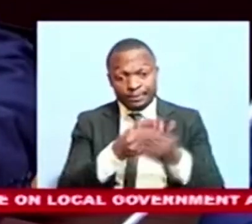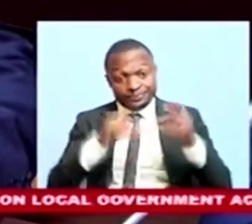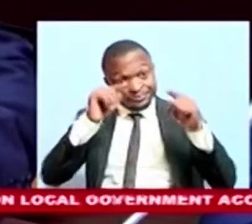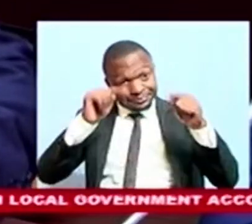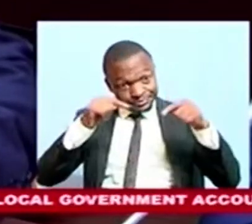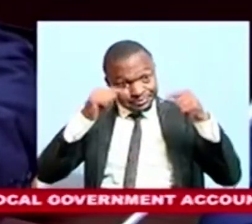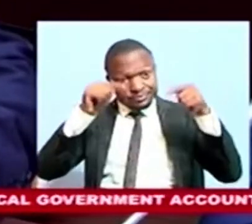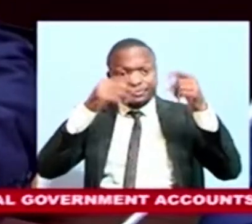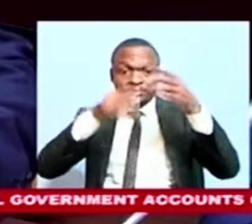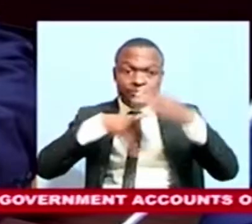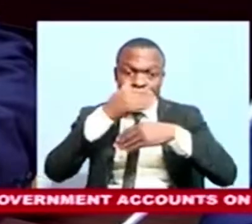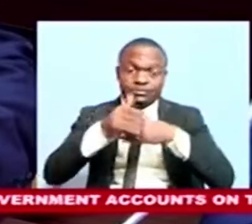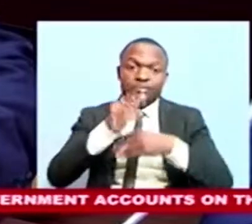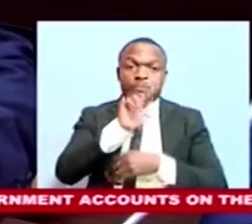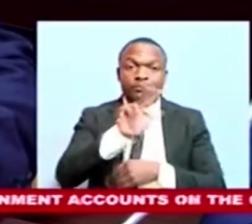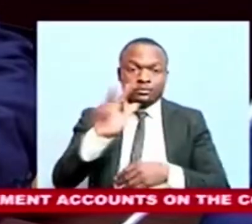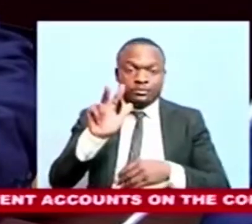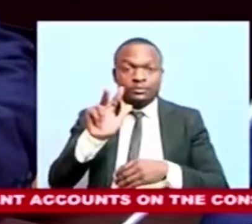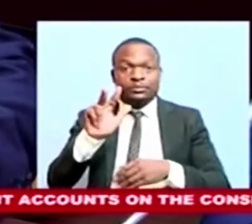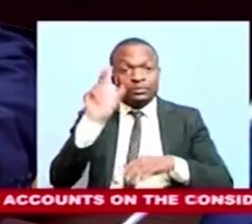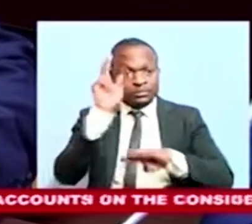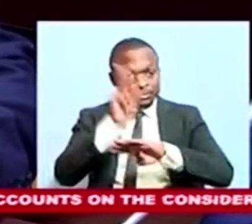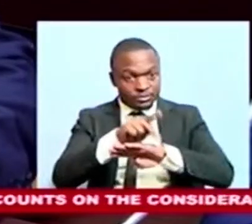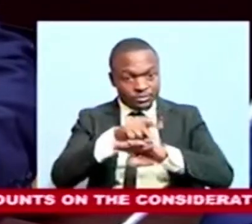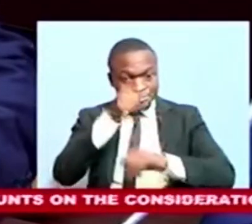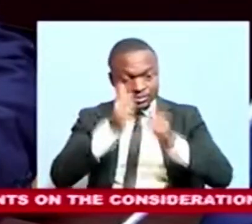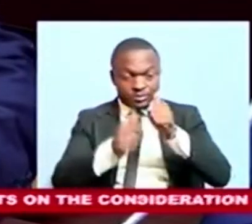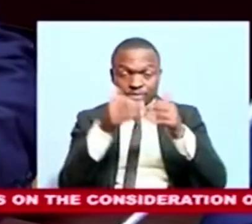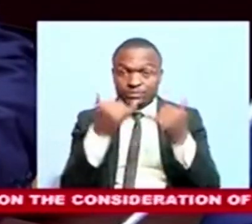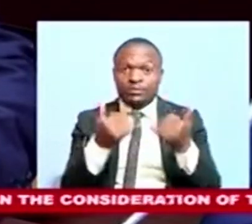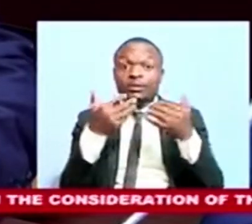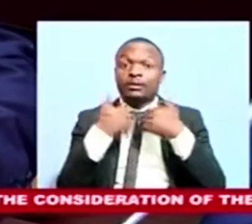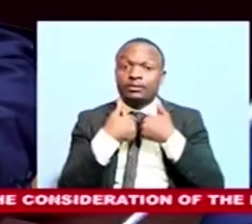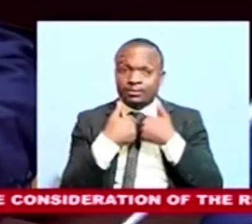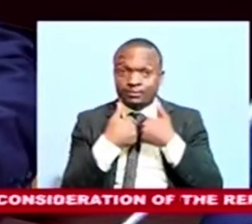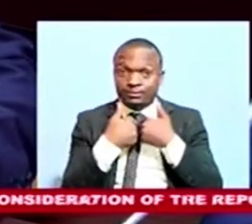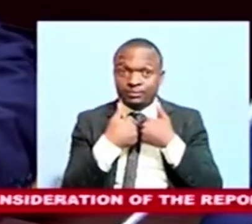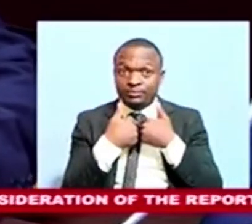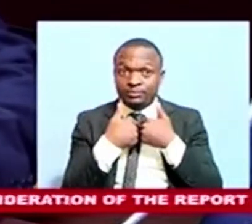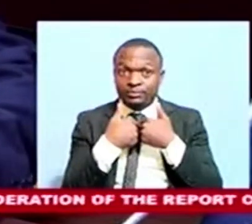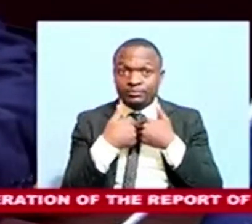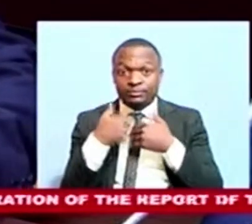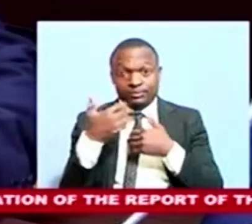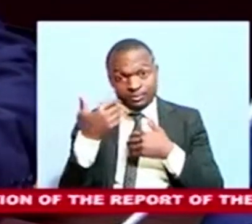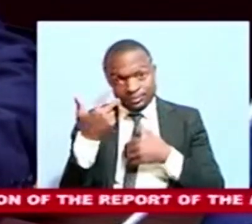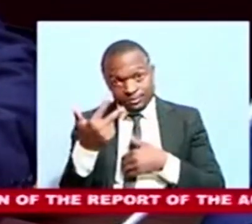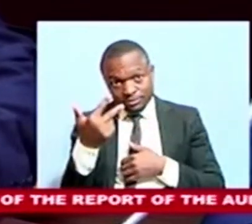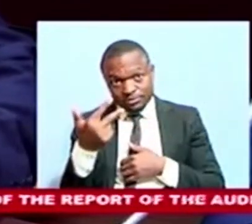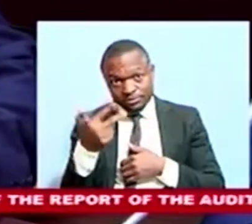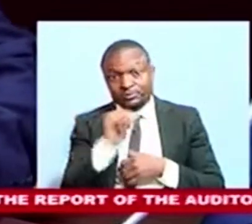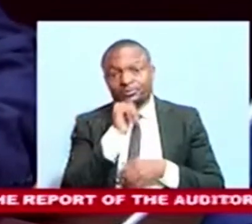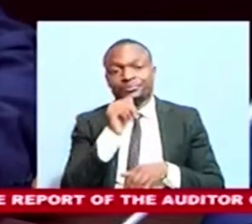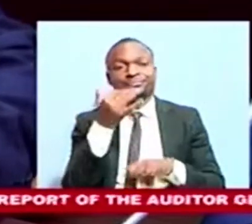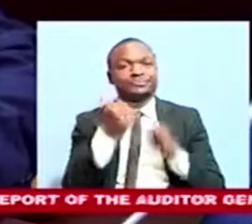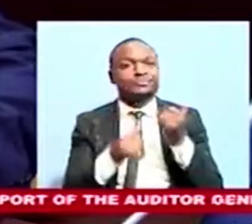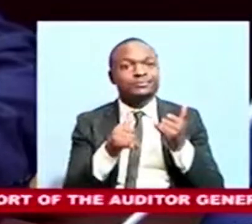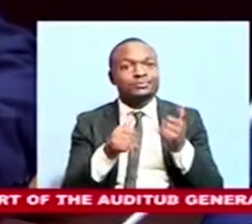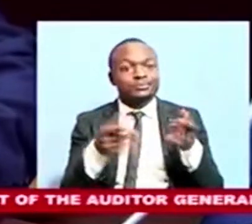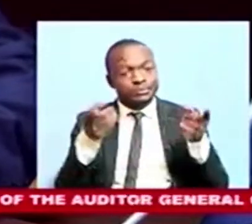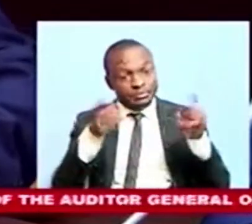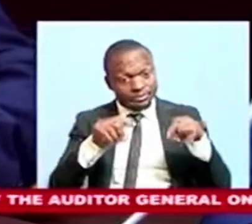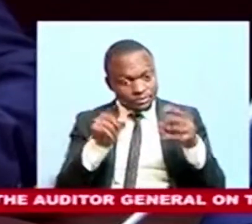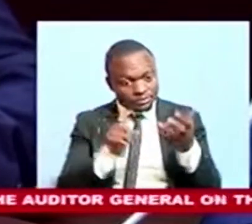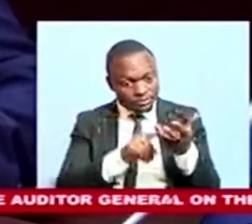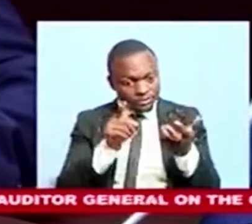of the 33 outstanding projects, which means now you have 3 that are remaining. When I count